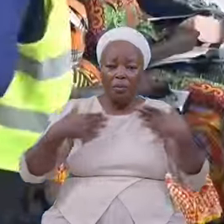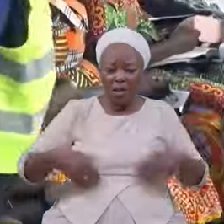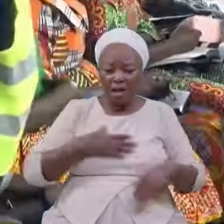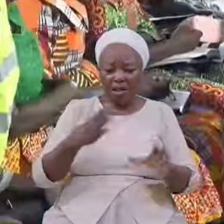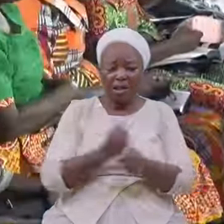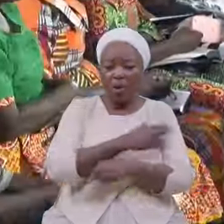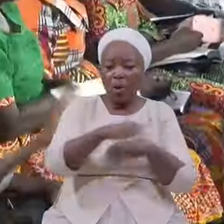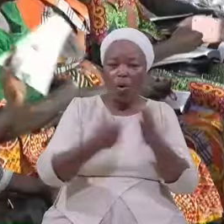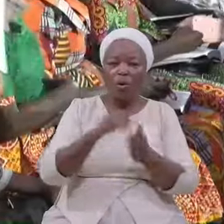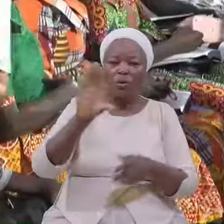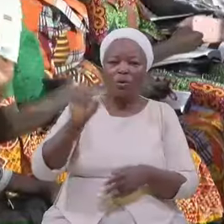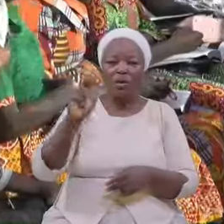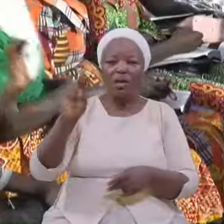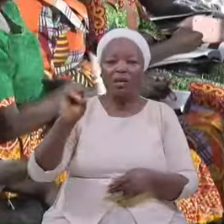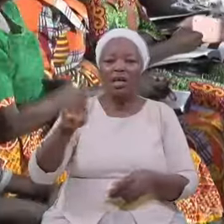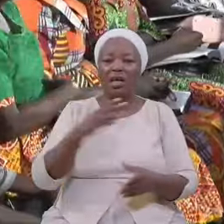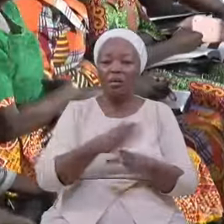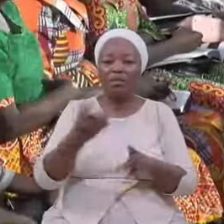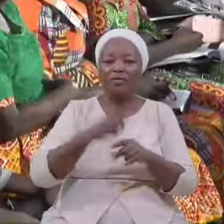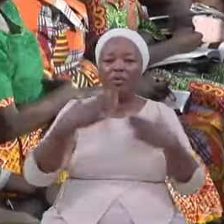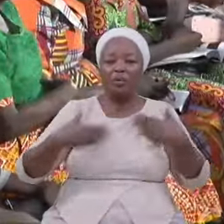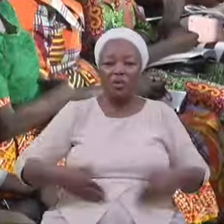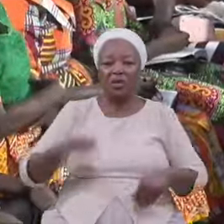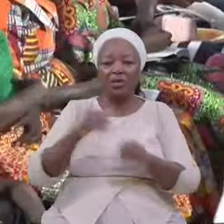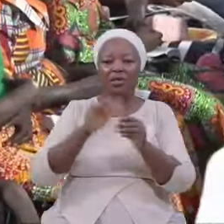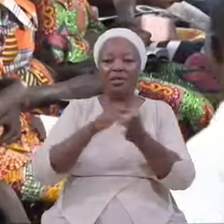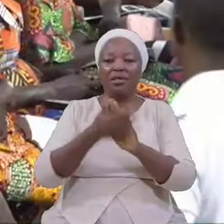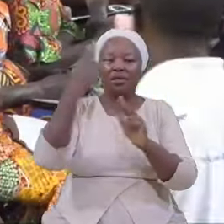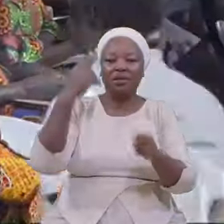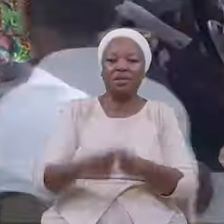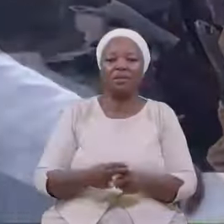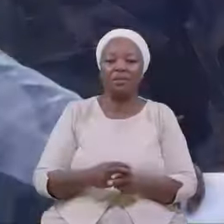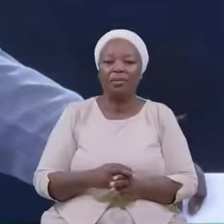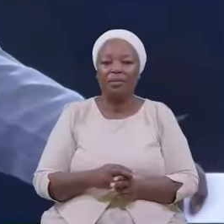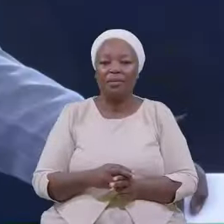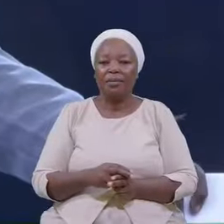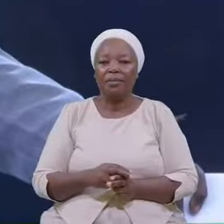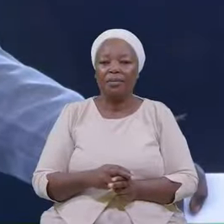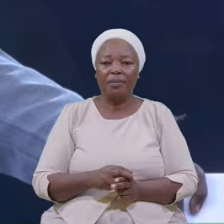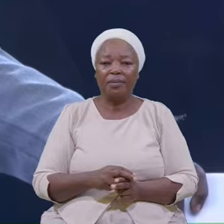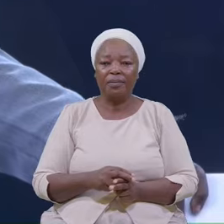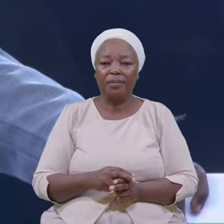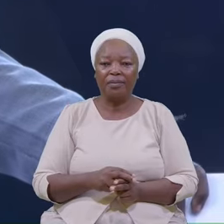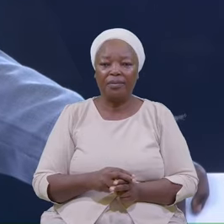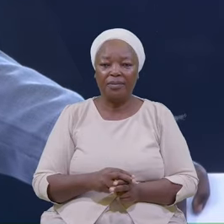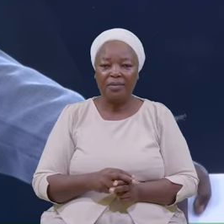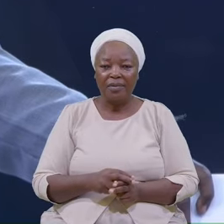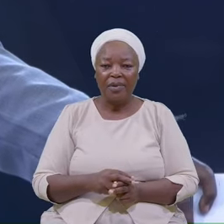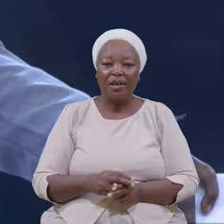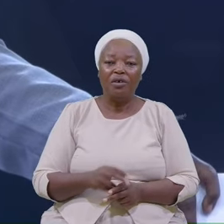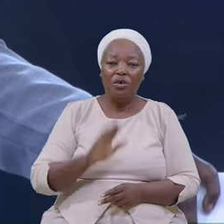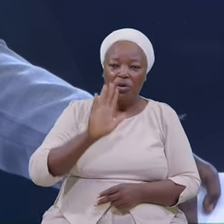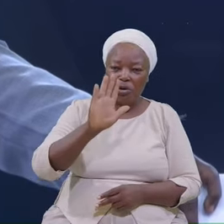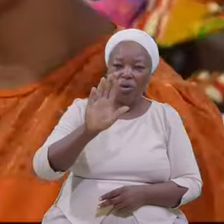tu from your body. Tu souffres du cancer, tu vas t'imposer la main. Nous allons mentionner le nom de Jésus. sa force va entrer en toi et ôter le virus du